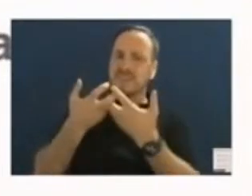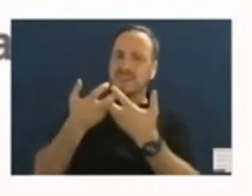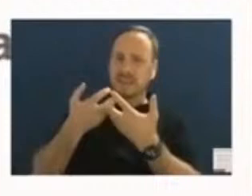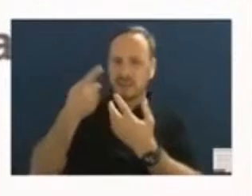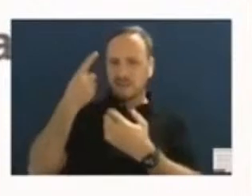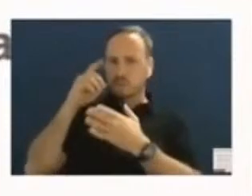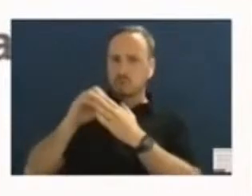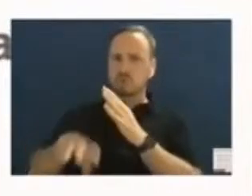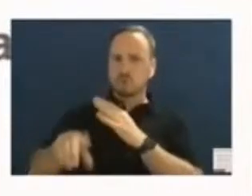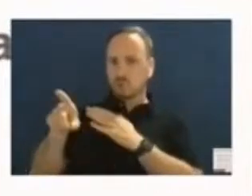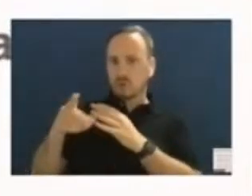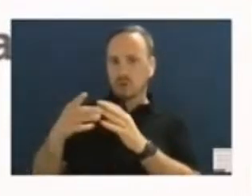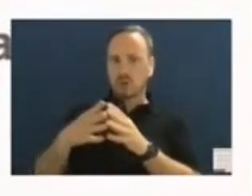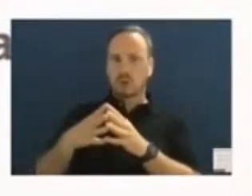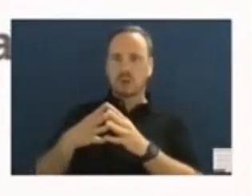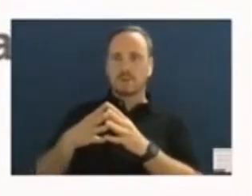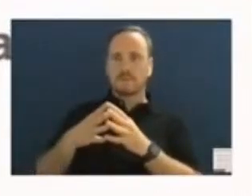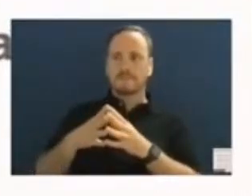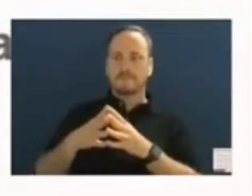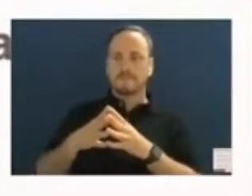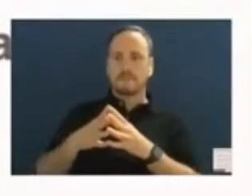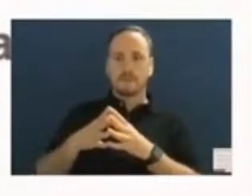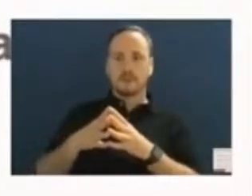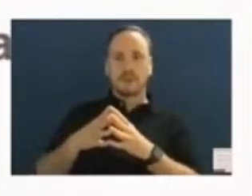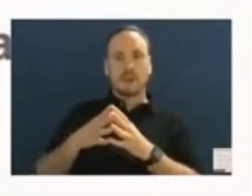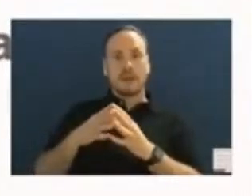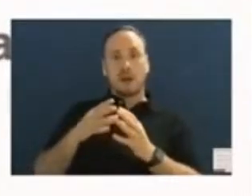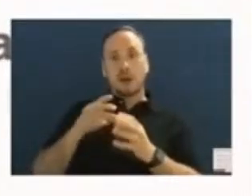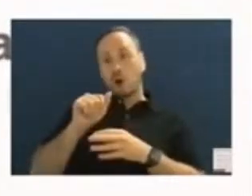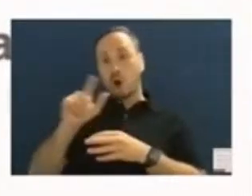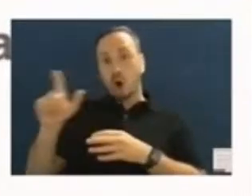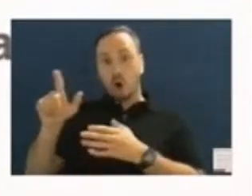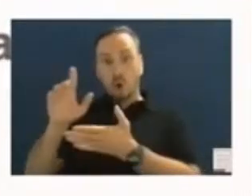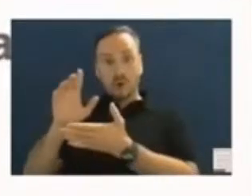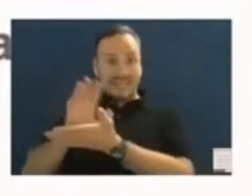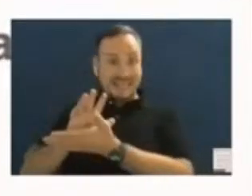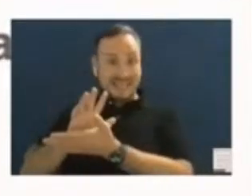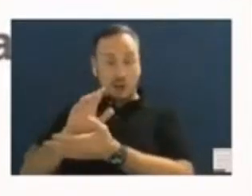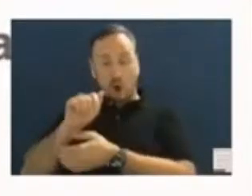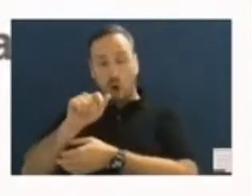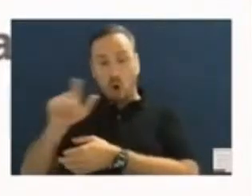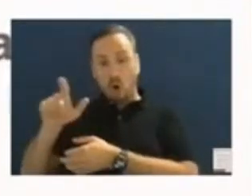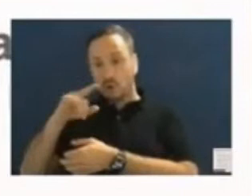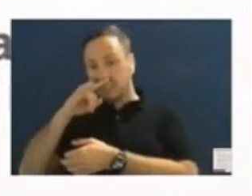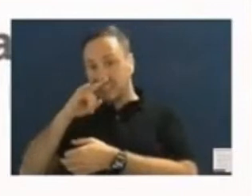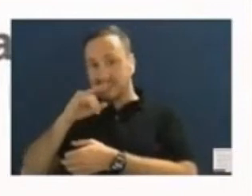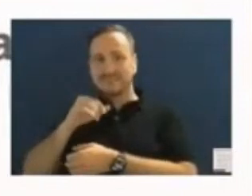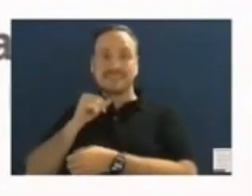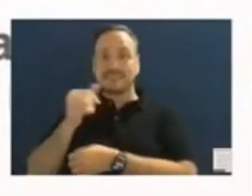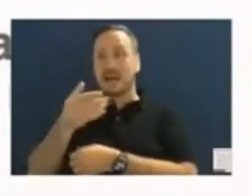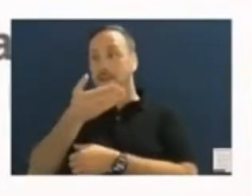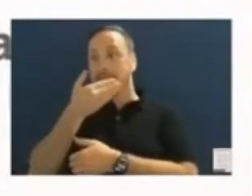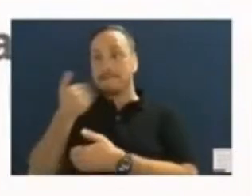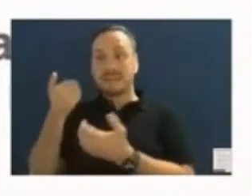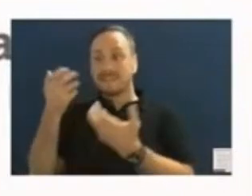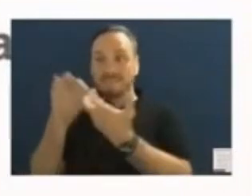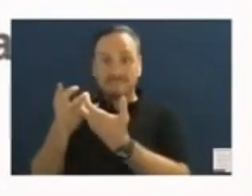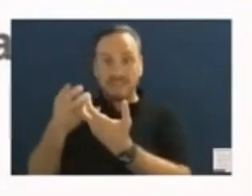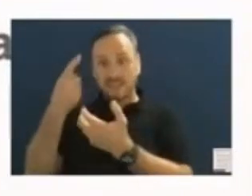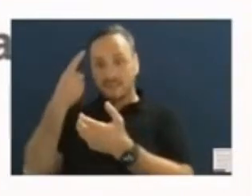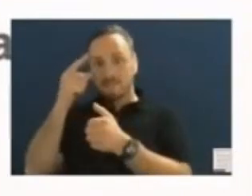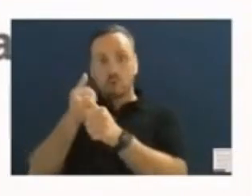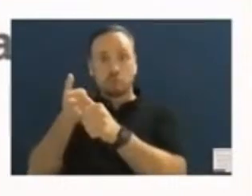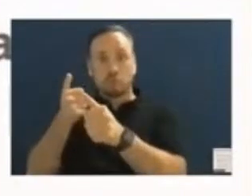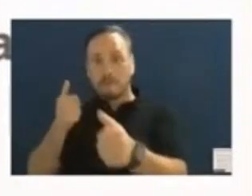our students' needs aren't going to be met in a remote environment, and some students will only prosper based upon those in-person experiences. We want to understand